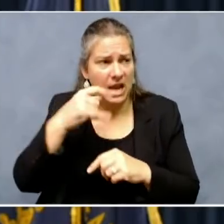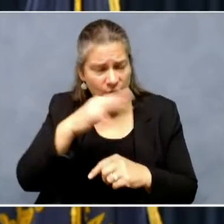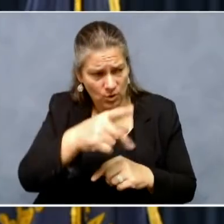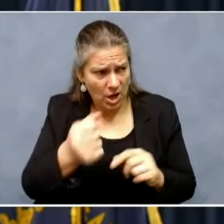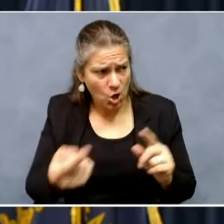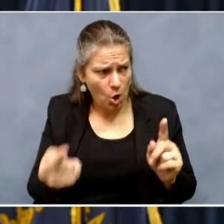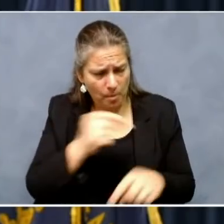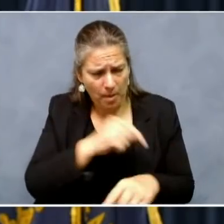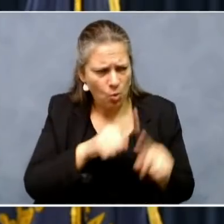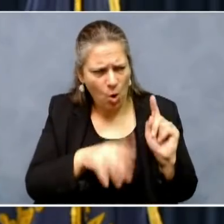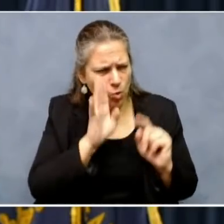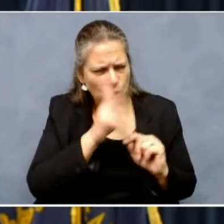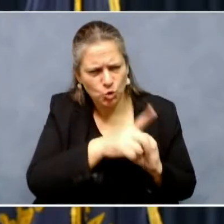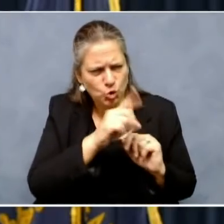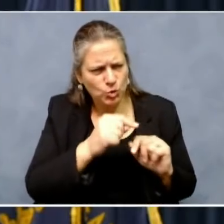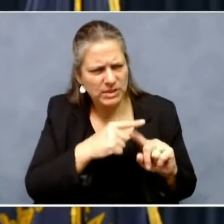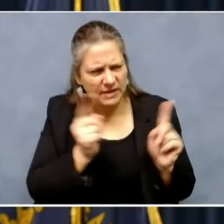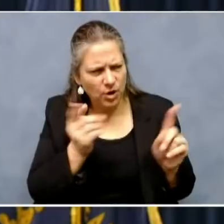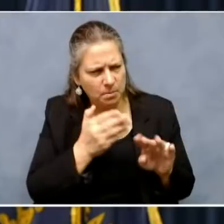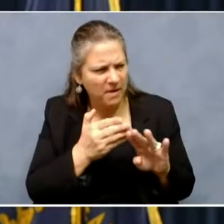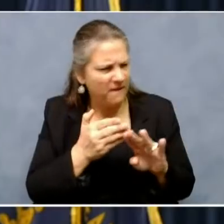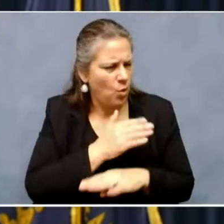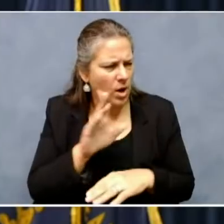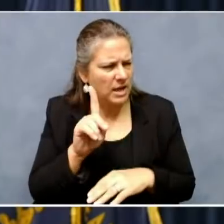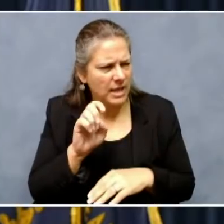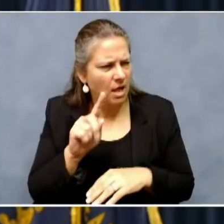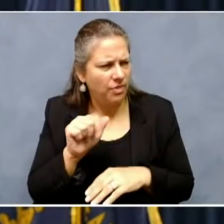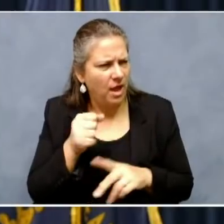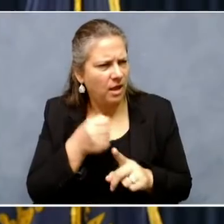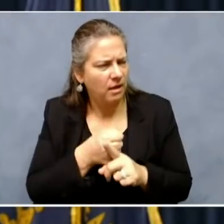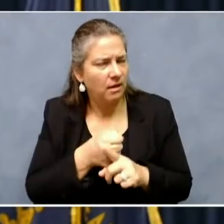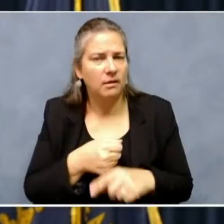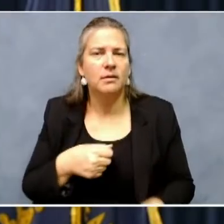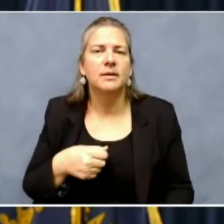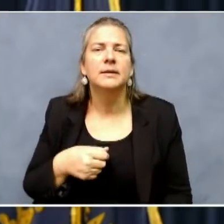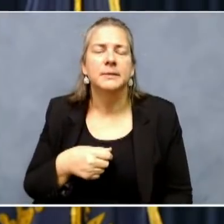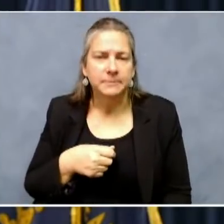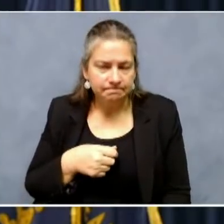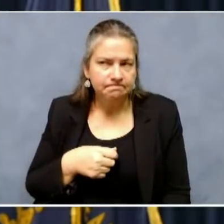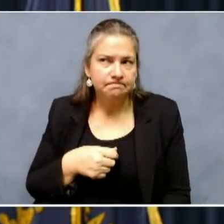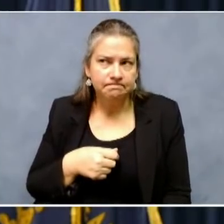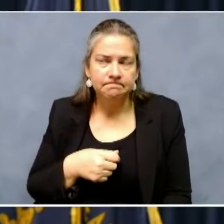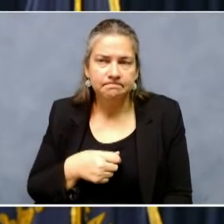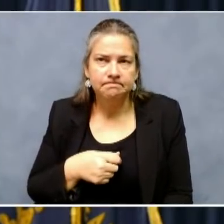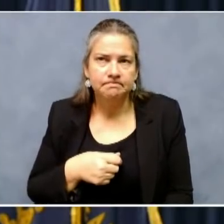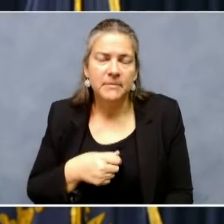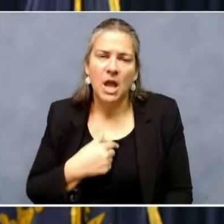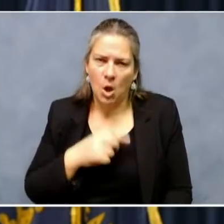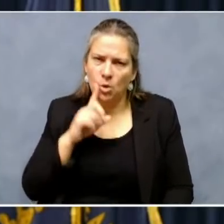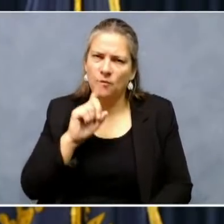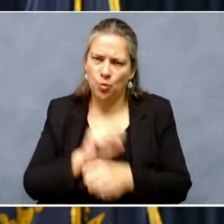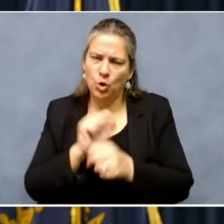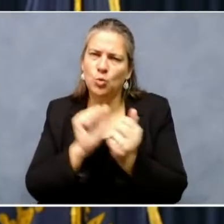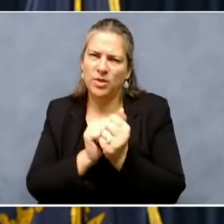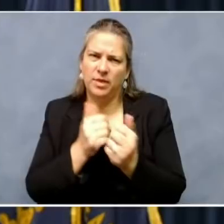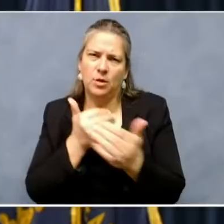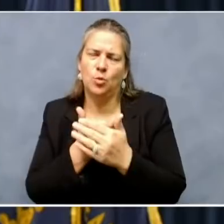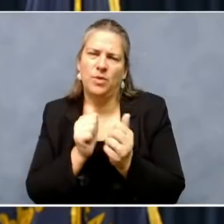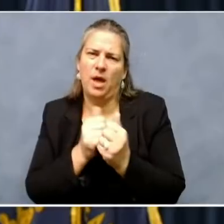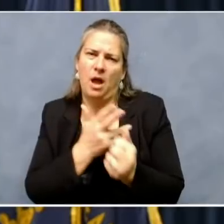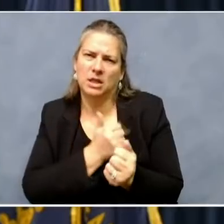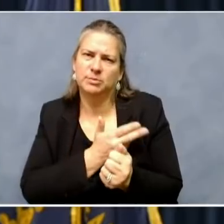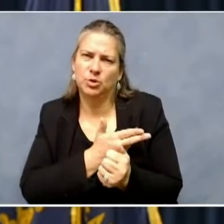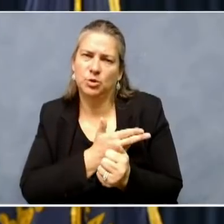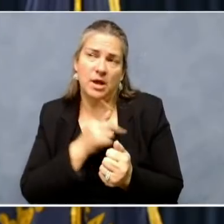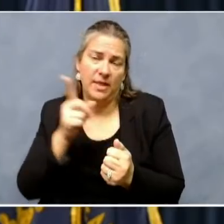you do before the Delta variant? And we would have worked with our regional hospitals, and they did a